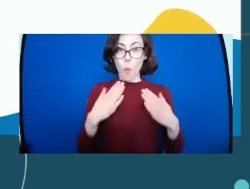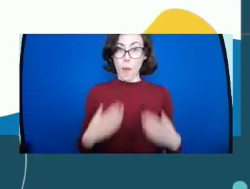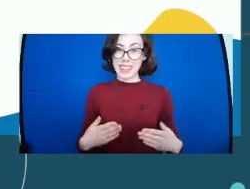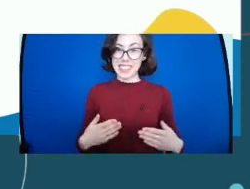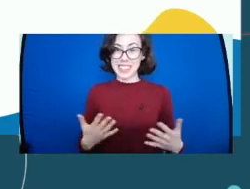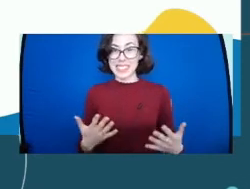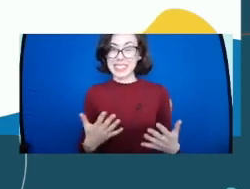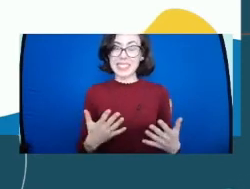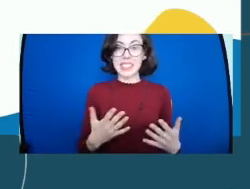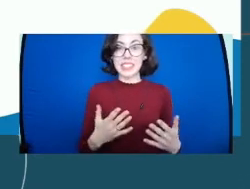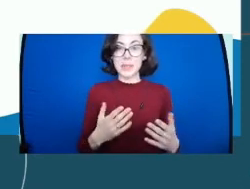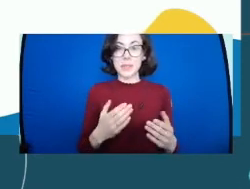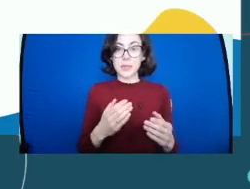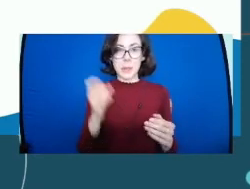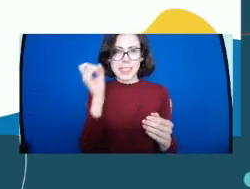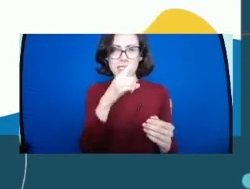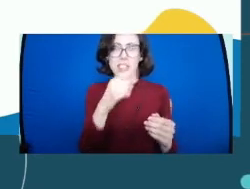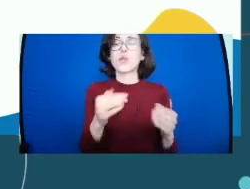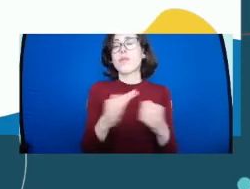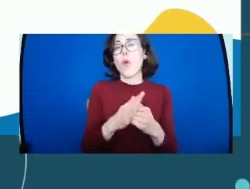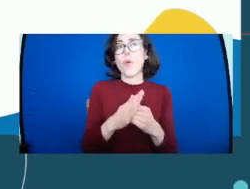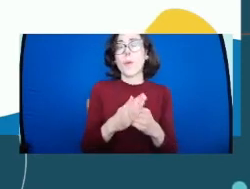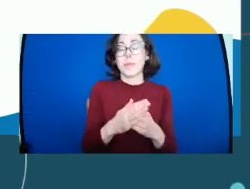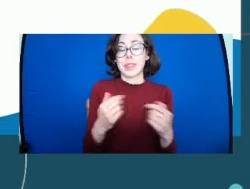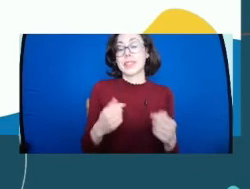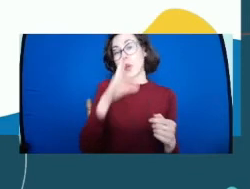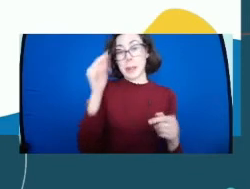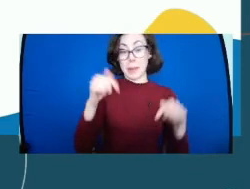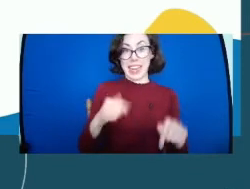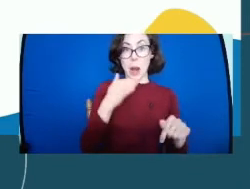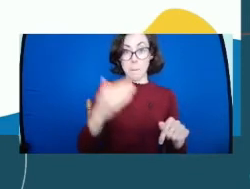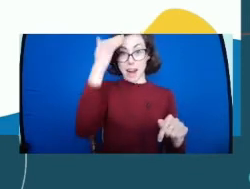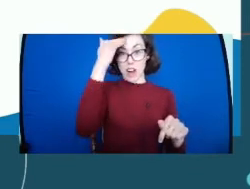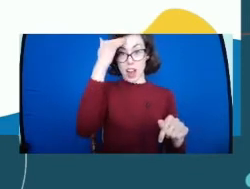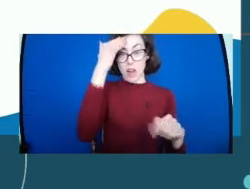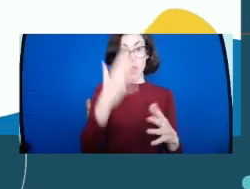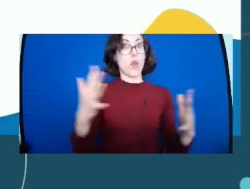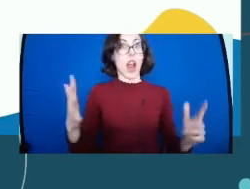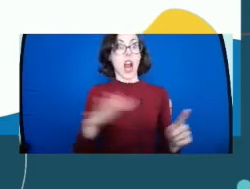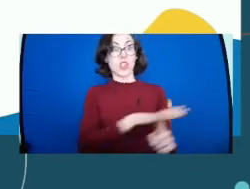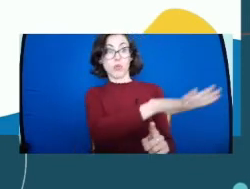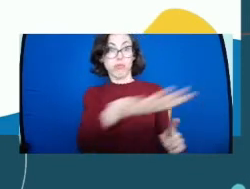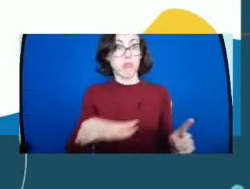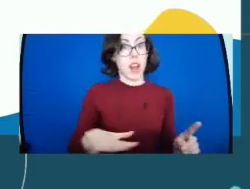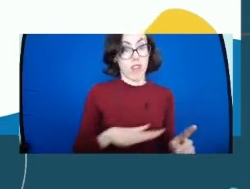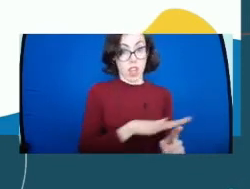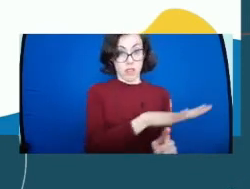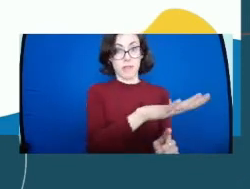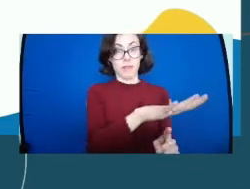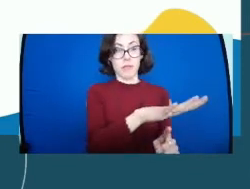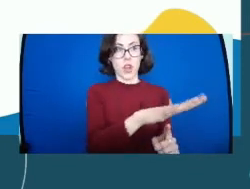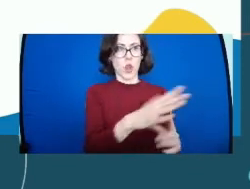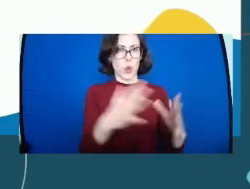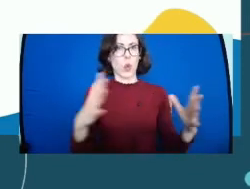country, the United States, there's a very large geographic area, which we call